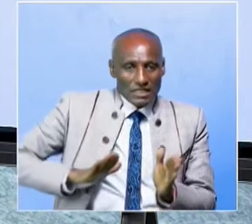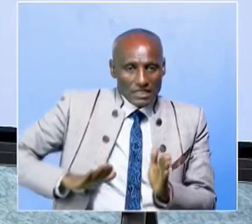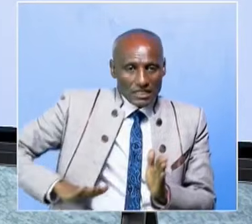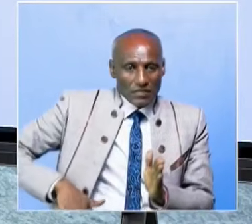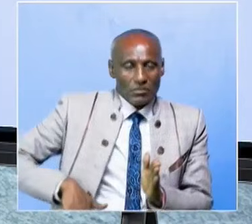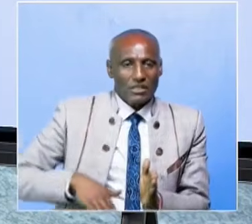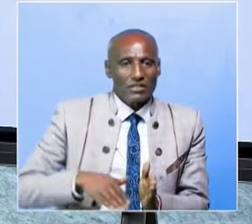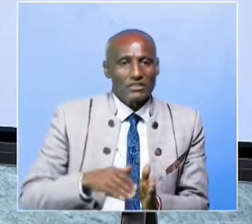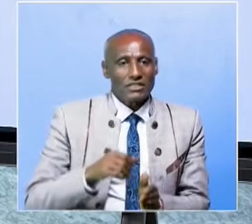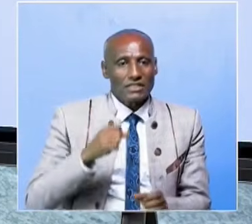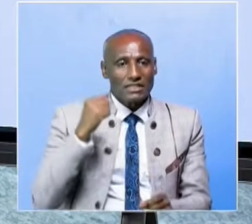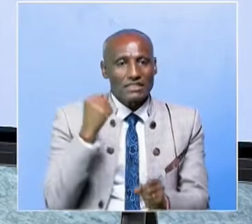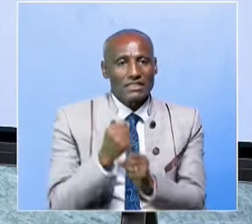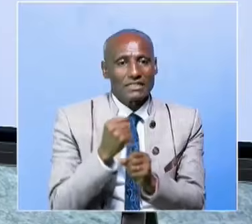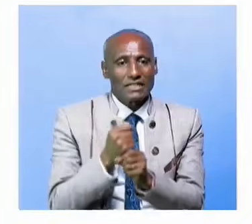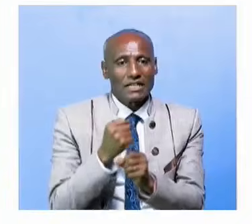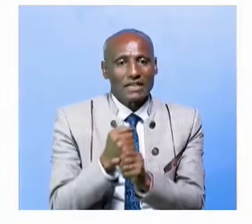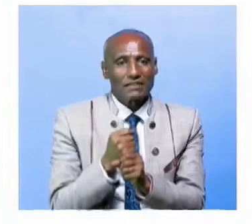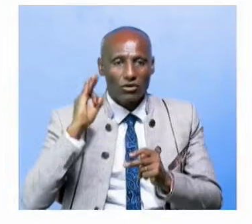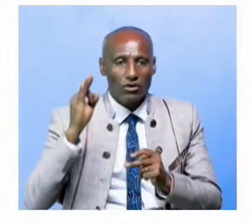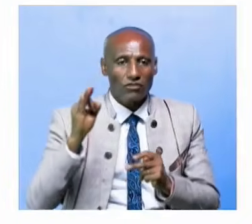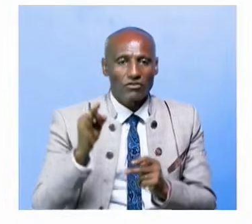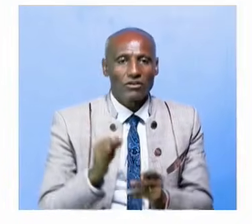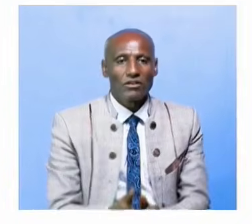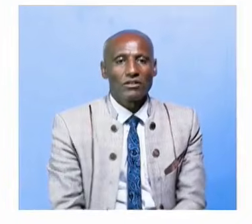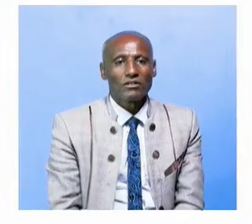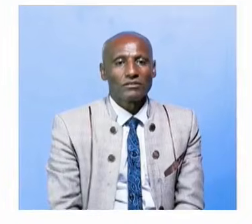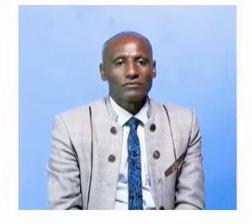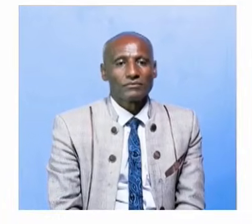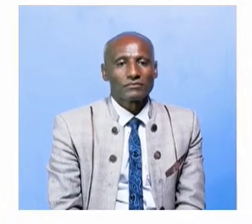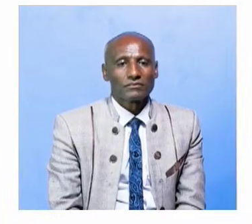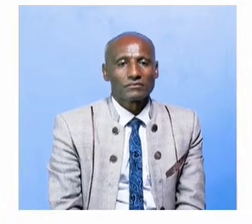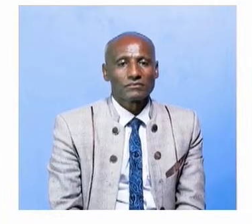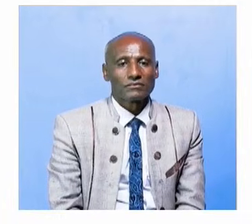Remediation is the act or the process